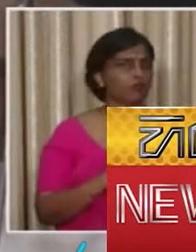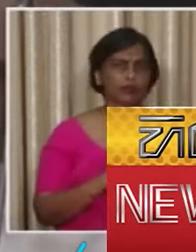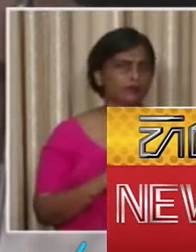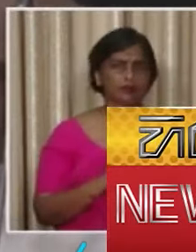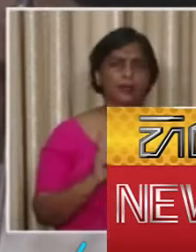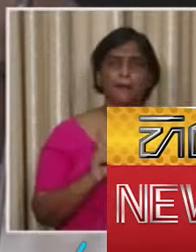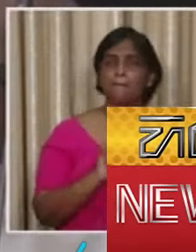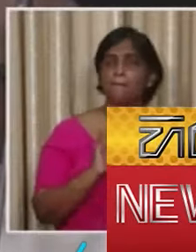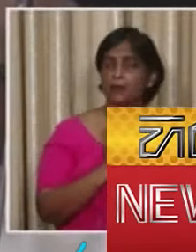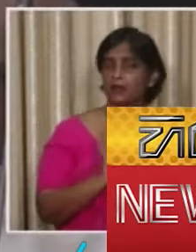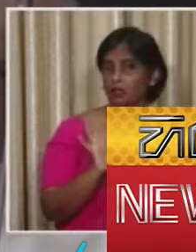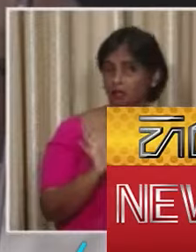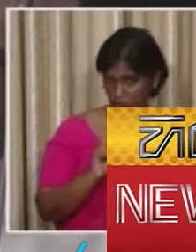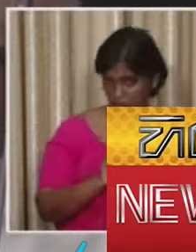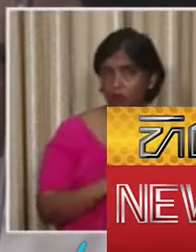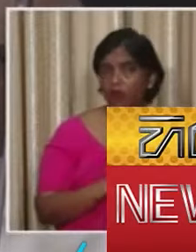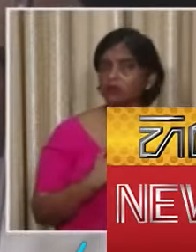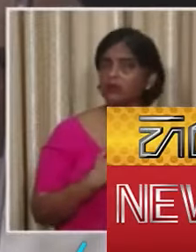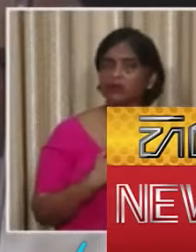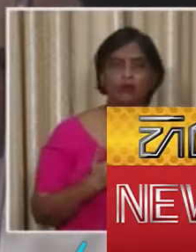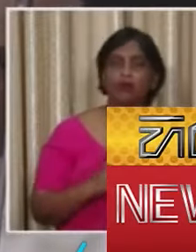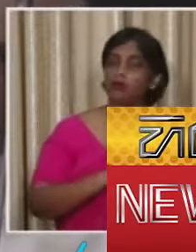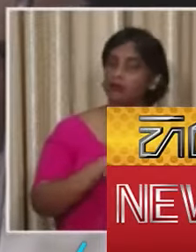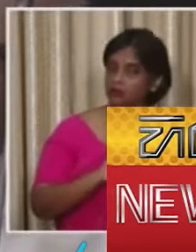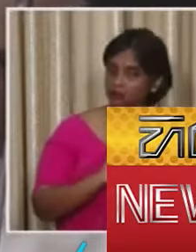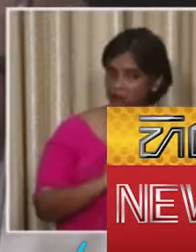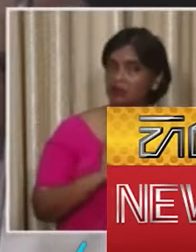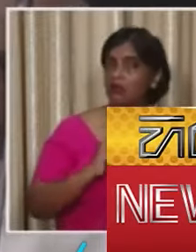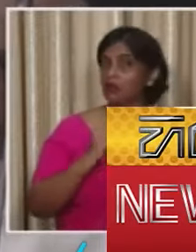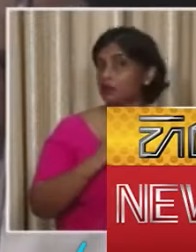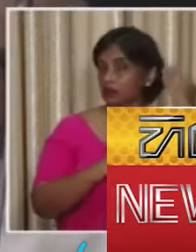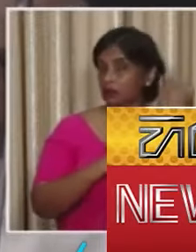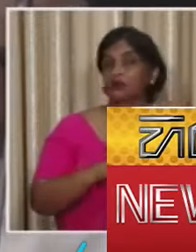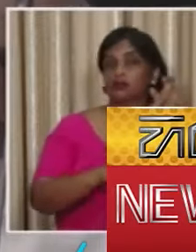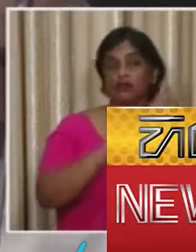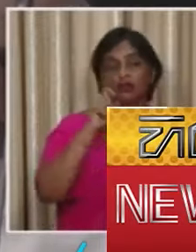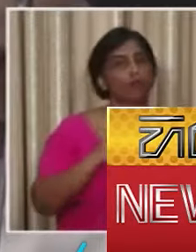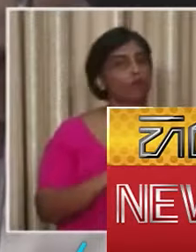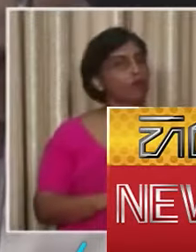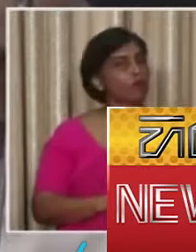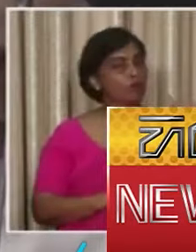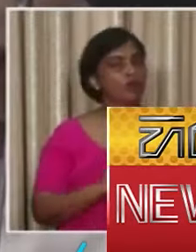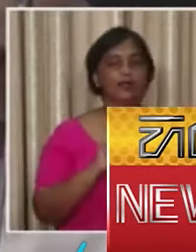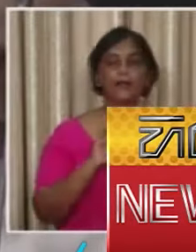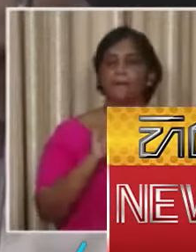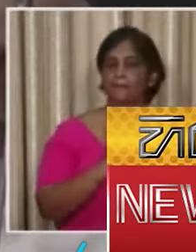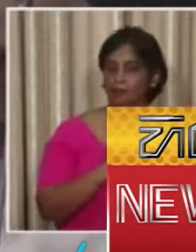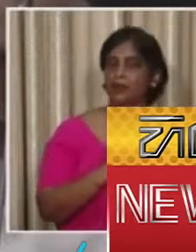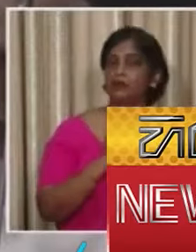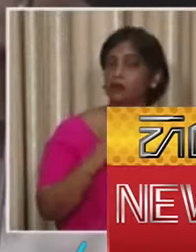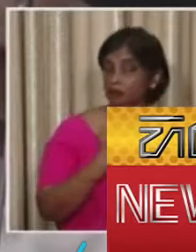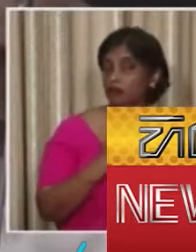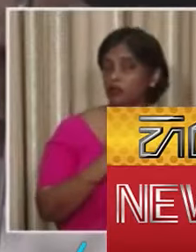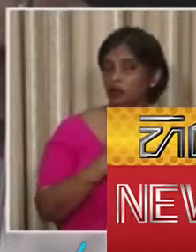have policies which will make us rich, not us, the future generation rich? In 2 decades, we won't be there. They will be